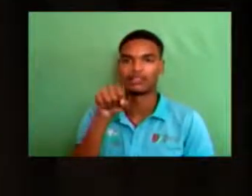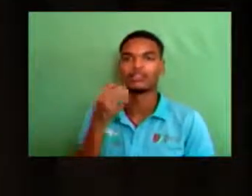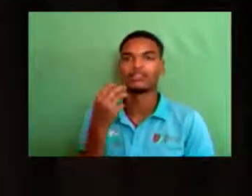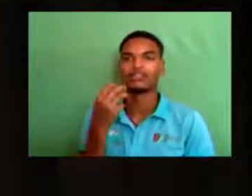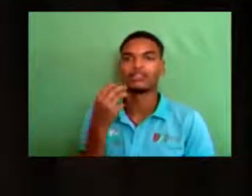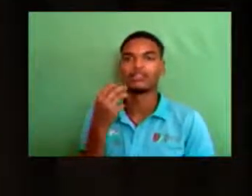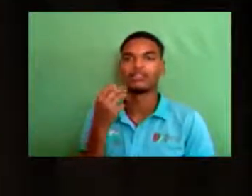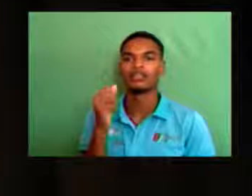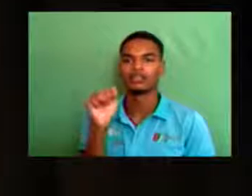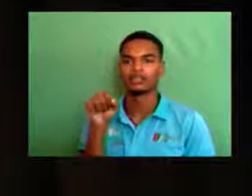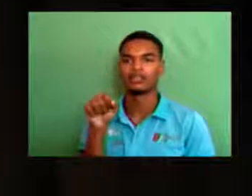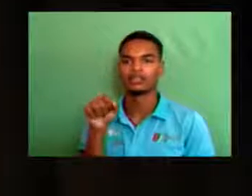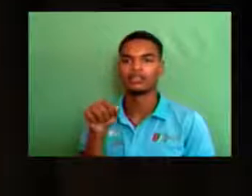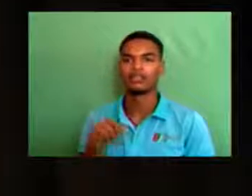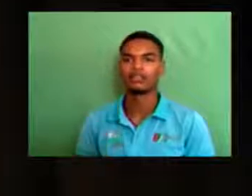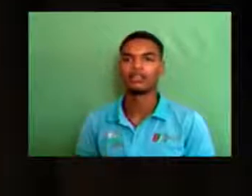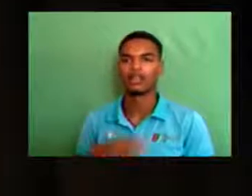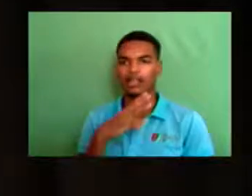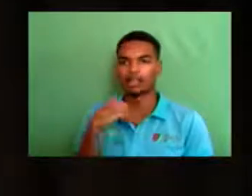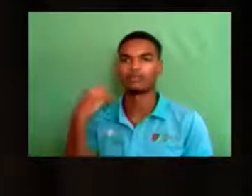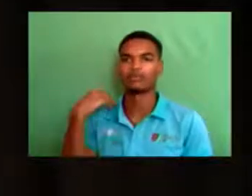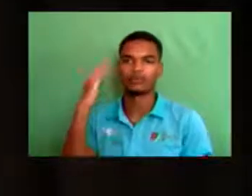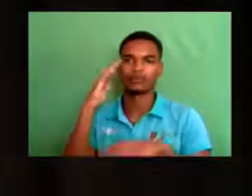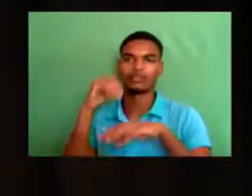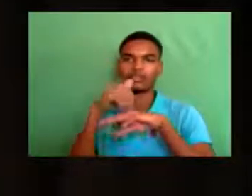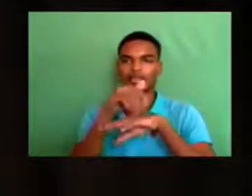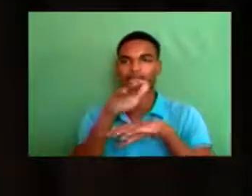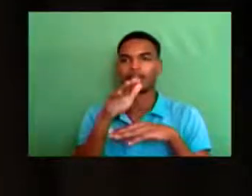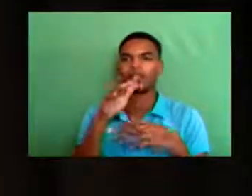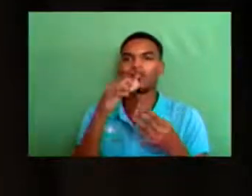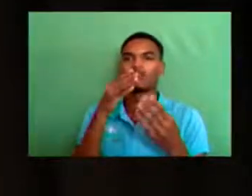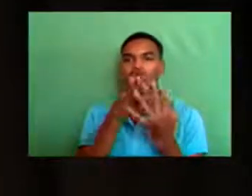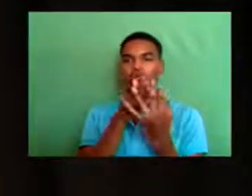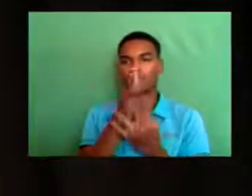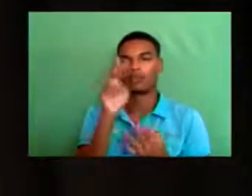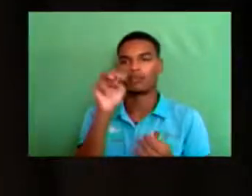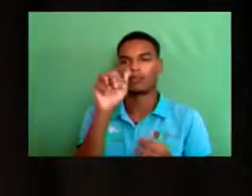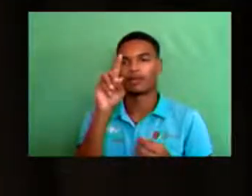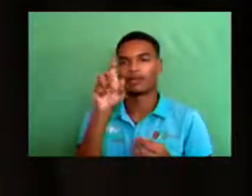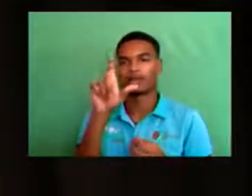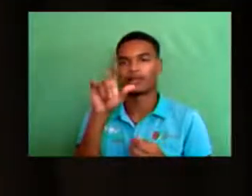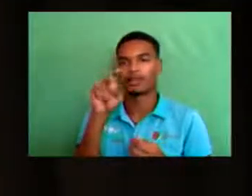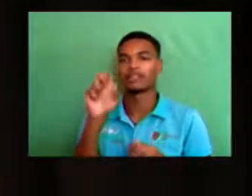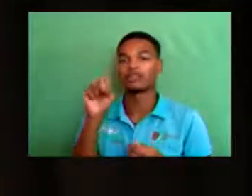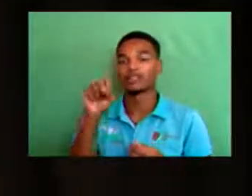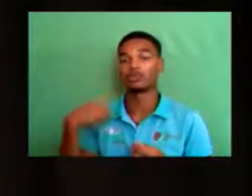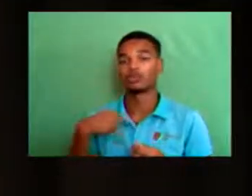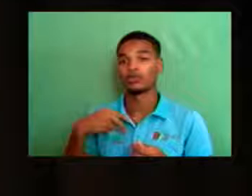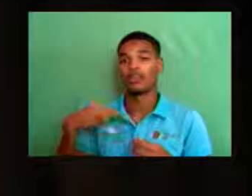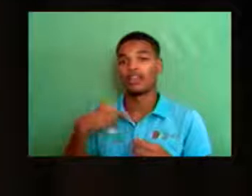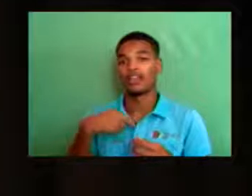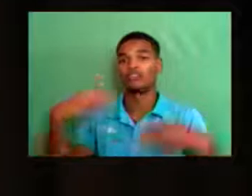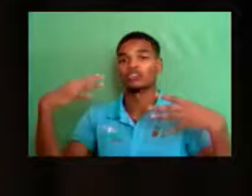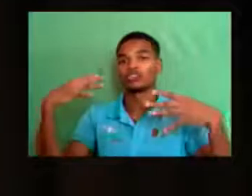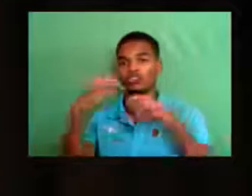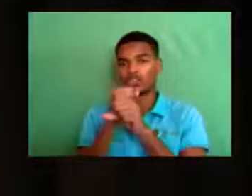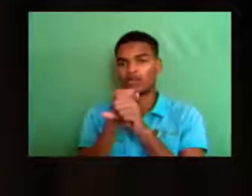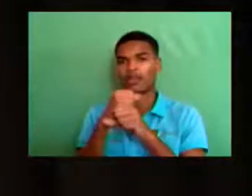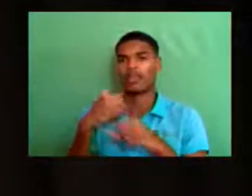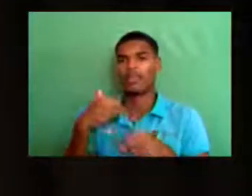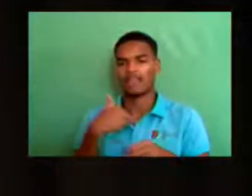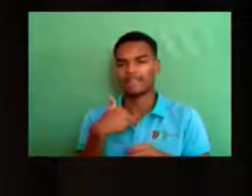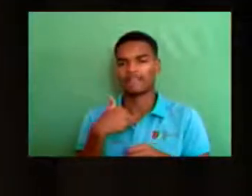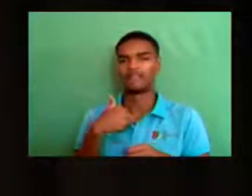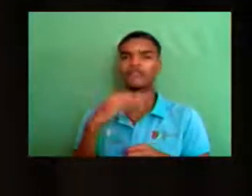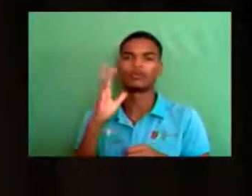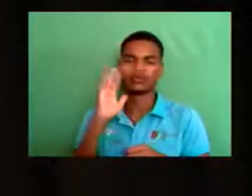I'll send it through Madeline and all. But yeah, we have a summary, and there's been multiple ones, and we'll share that